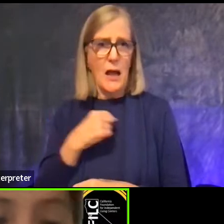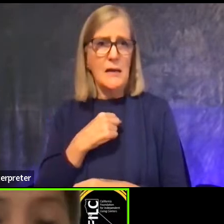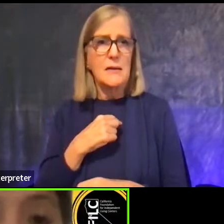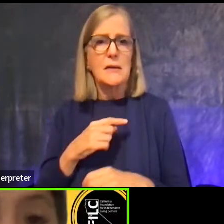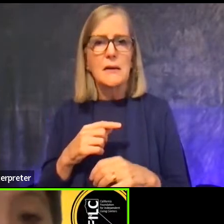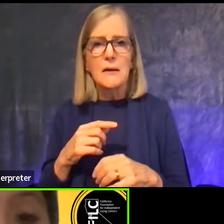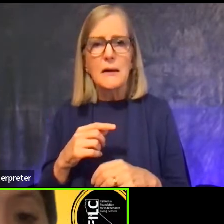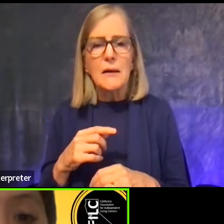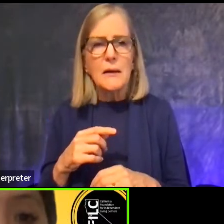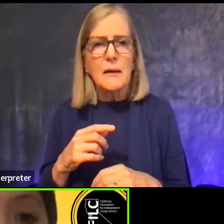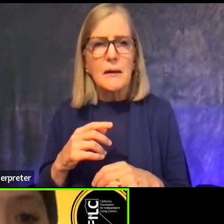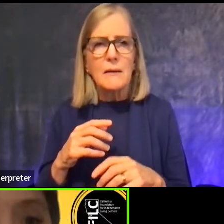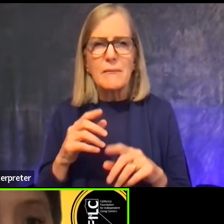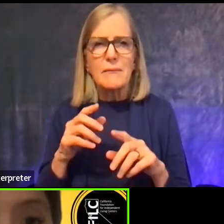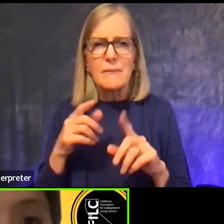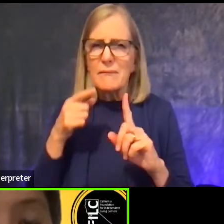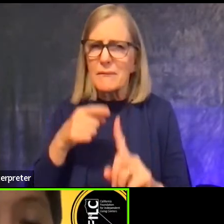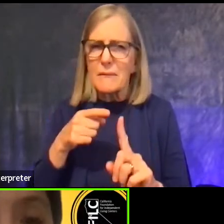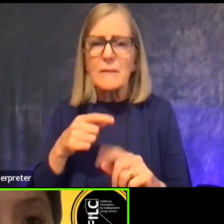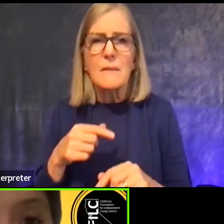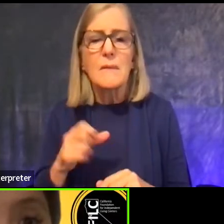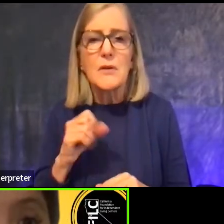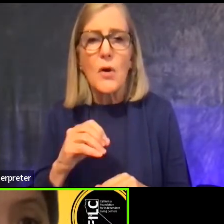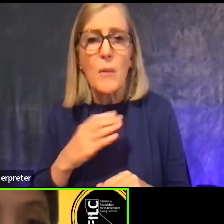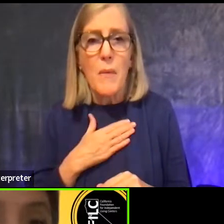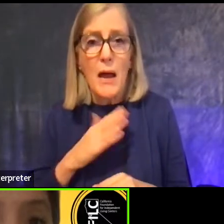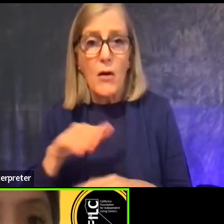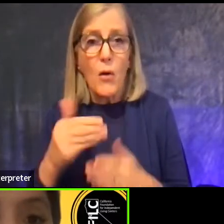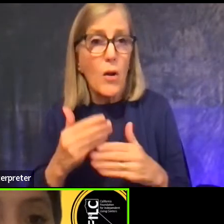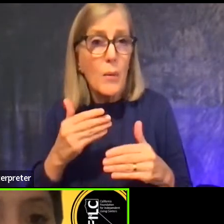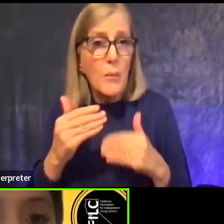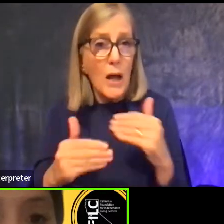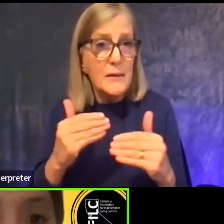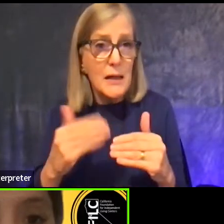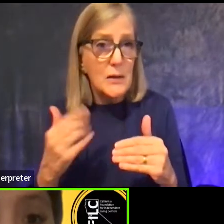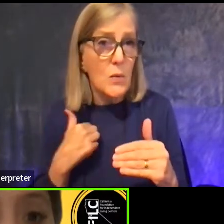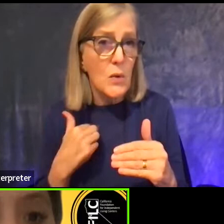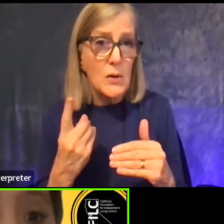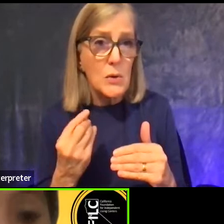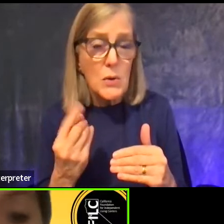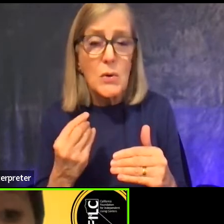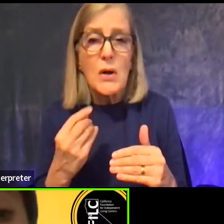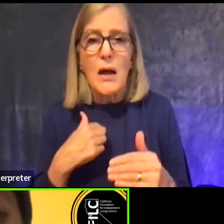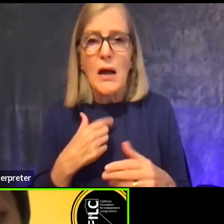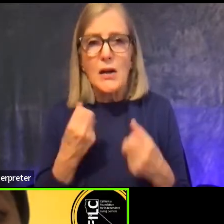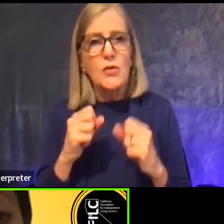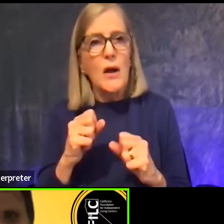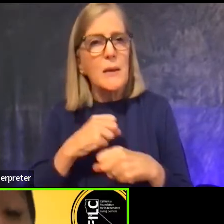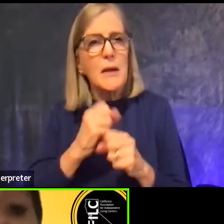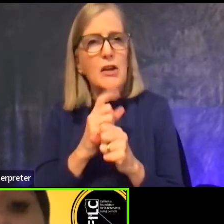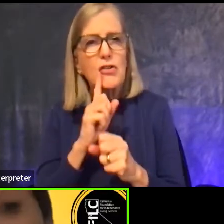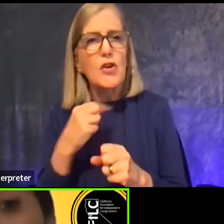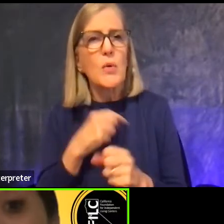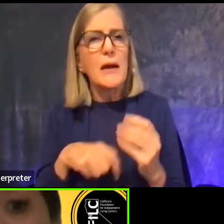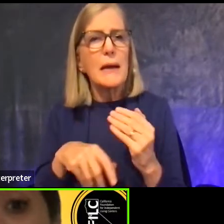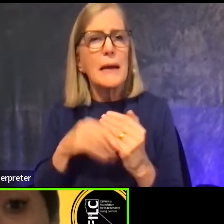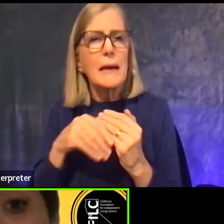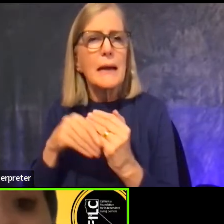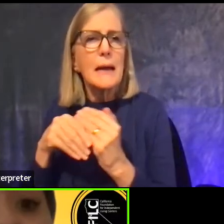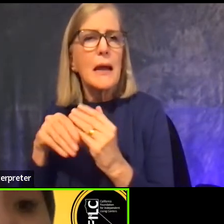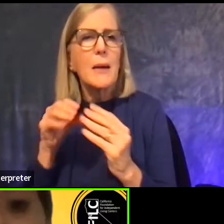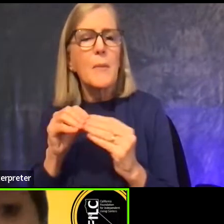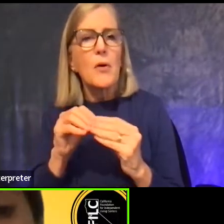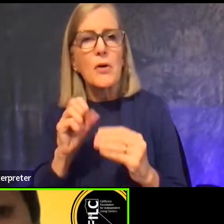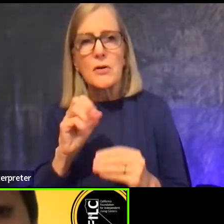holistic level. So my whole process is that I'm trying to make sure that we're adding different social issues within the work that we